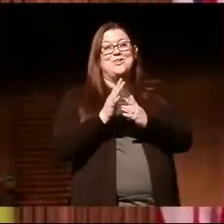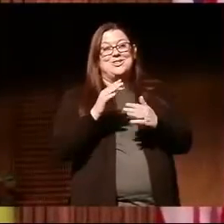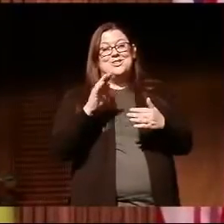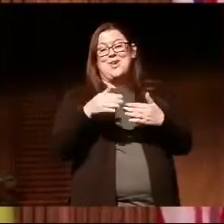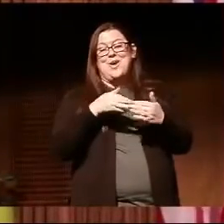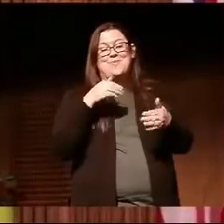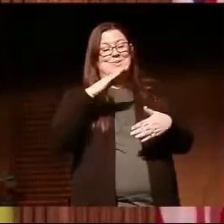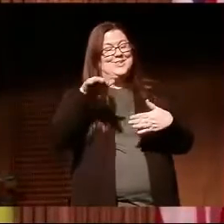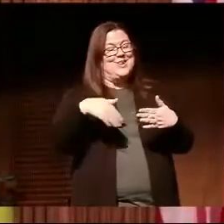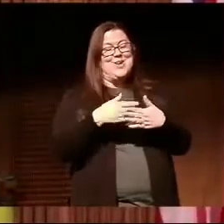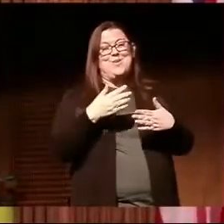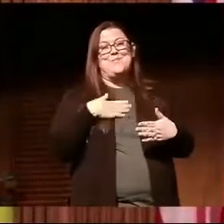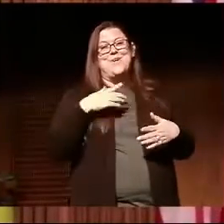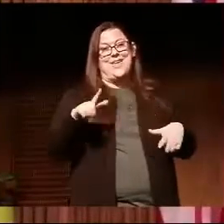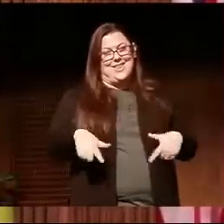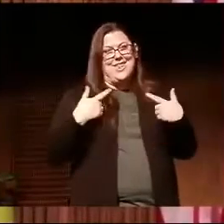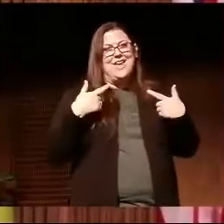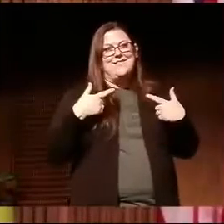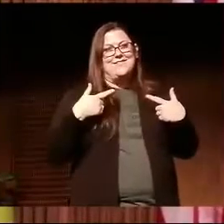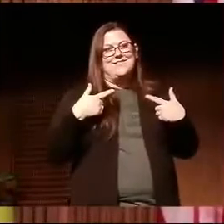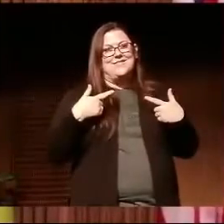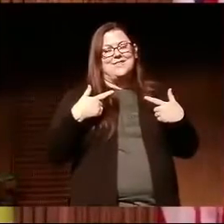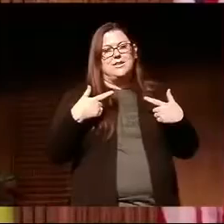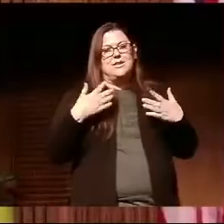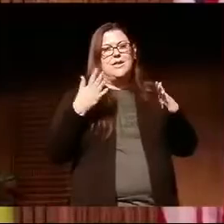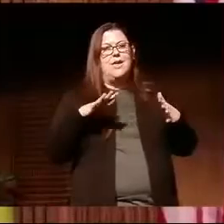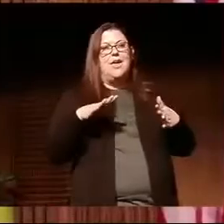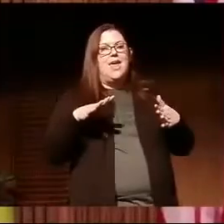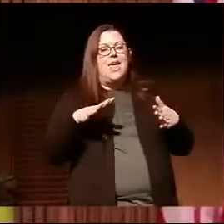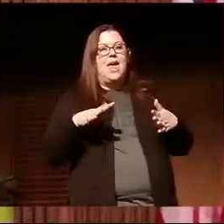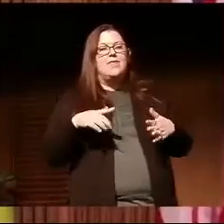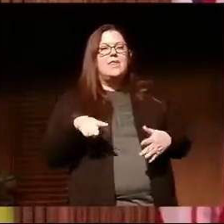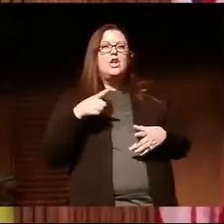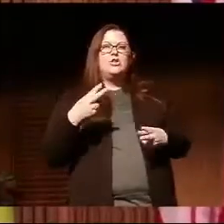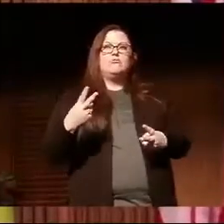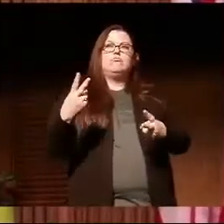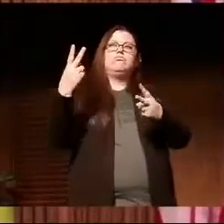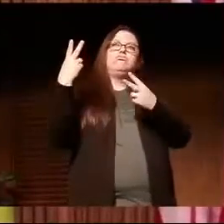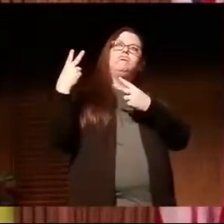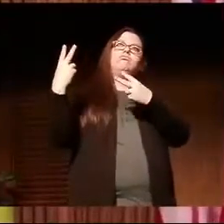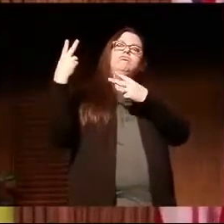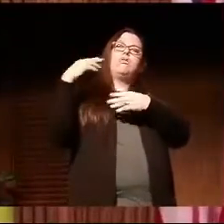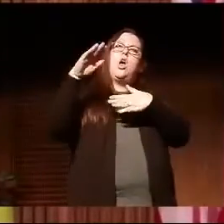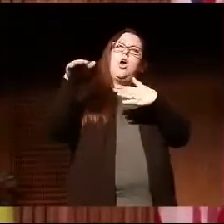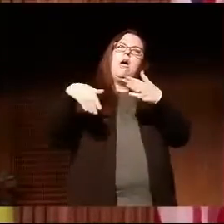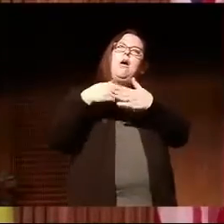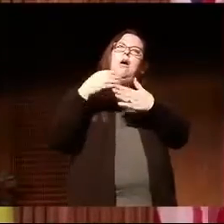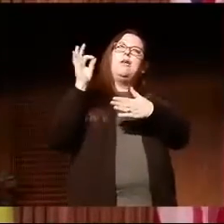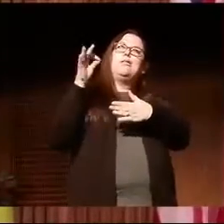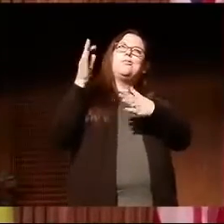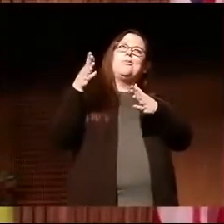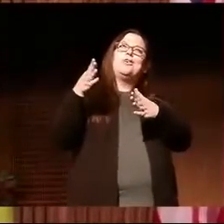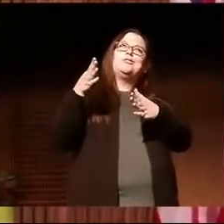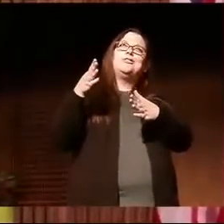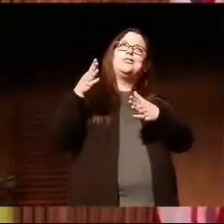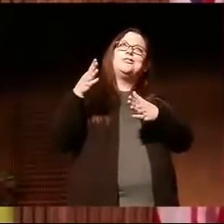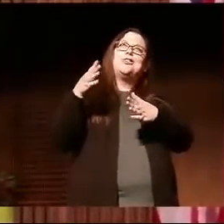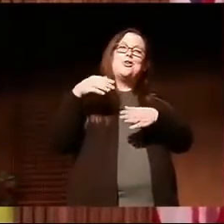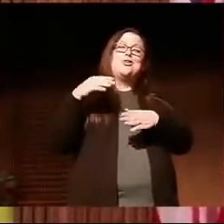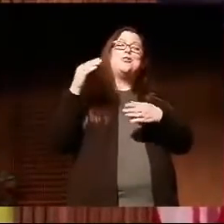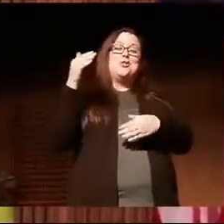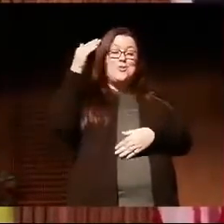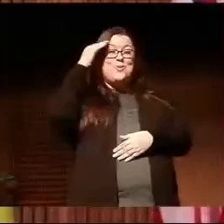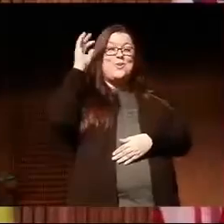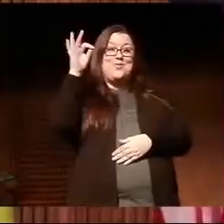And then you start going through the mental Rolodex of all the preachers that have stood in that pulpit where you were, and you know they